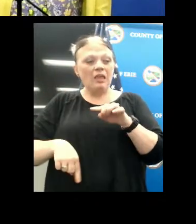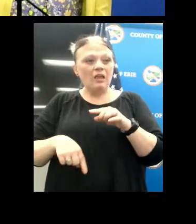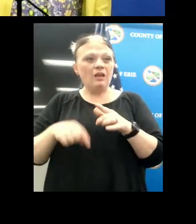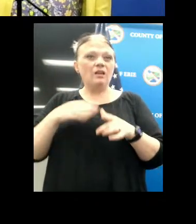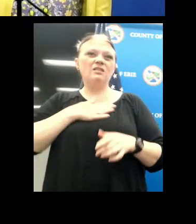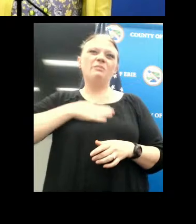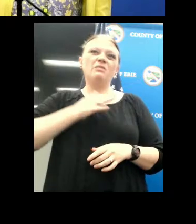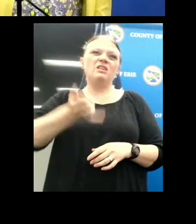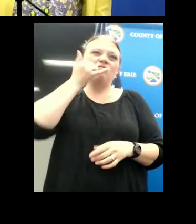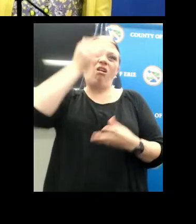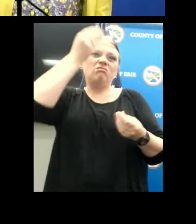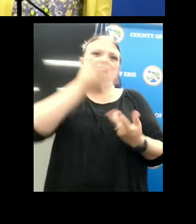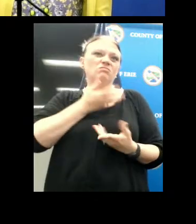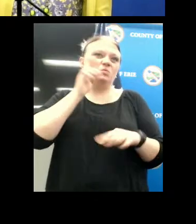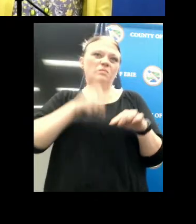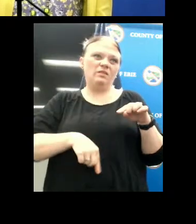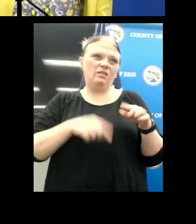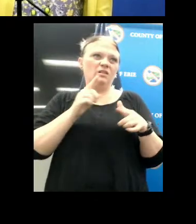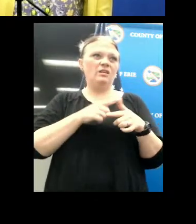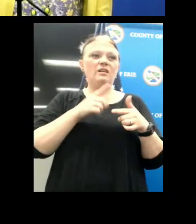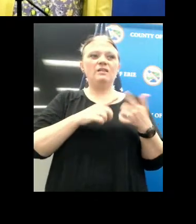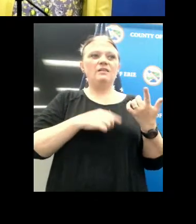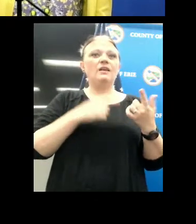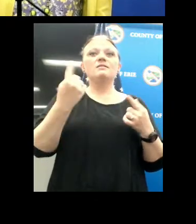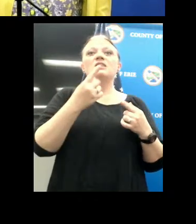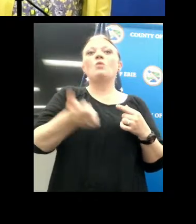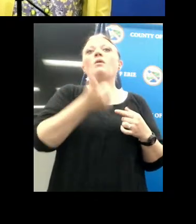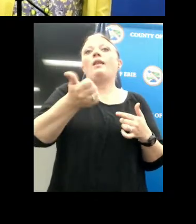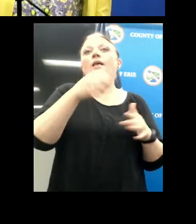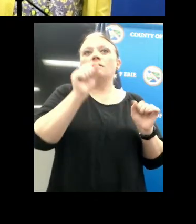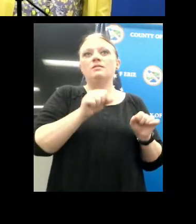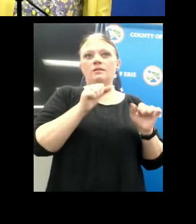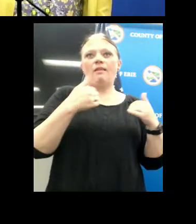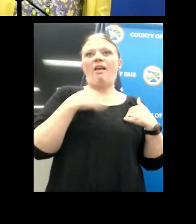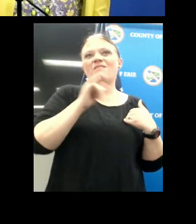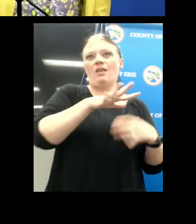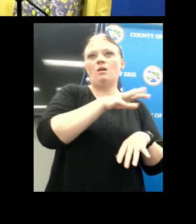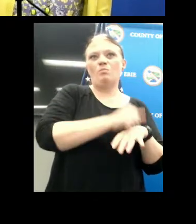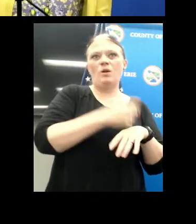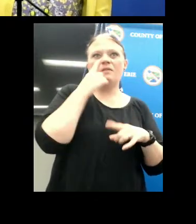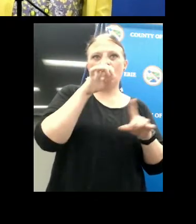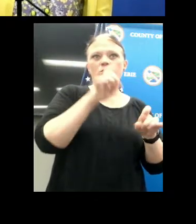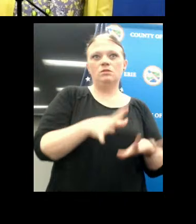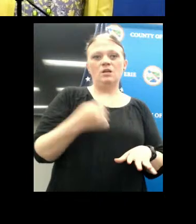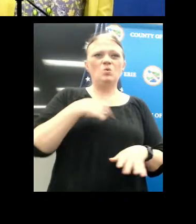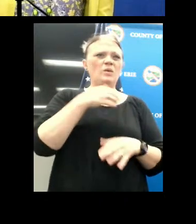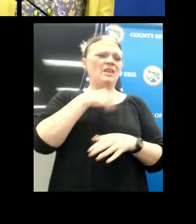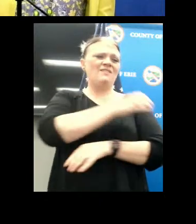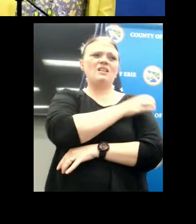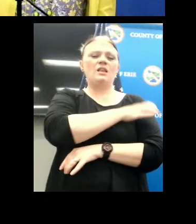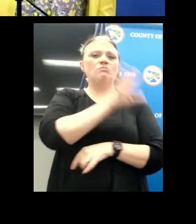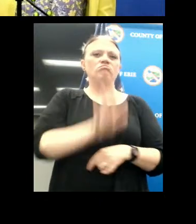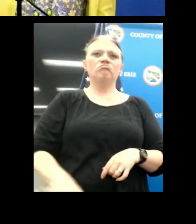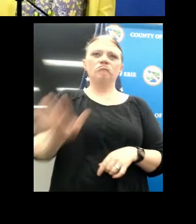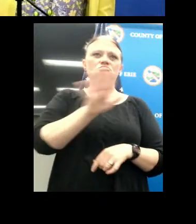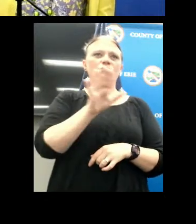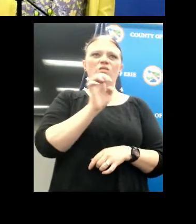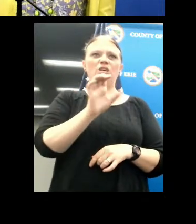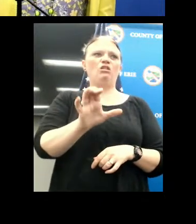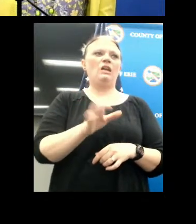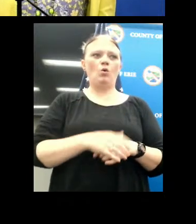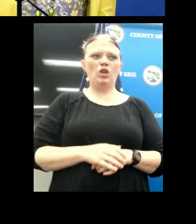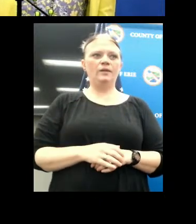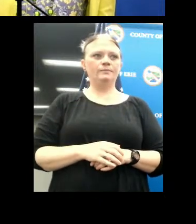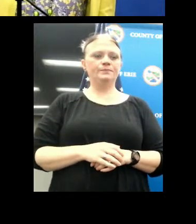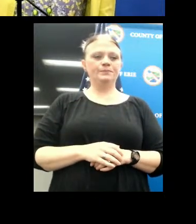reason, please give us a call and let us know so you don't take up the spot of somebody else who really wants to get tested. And we have clinics throughout Erie County